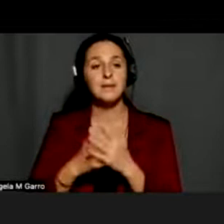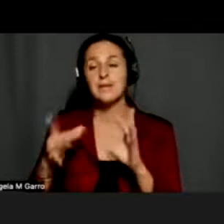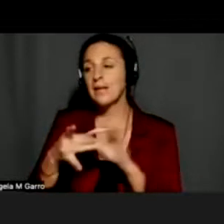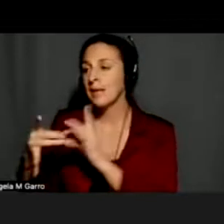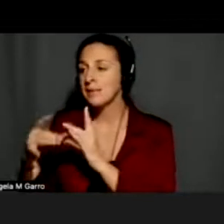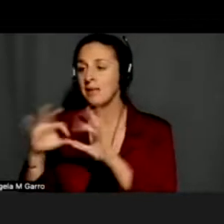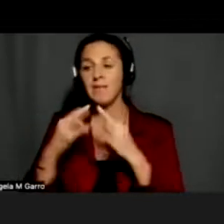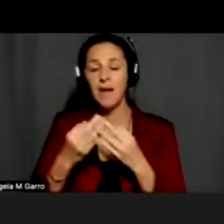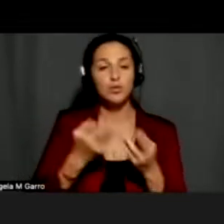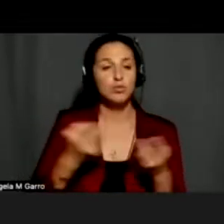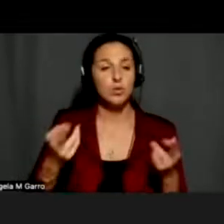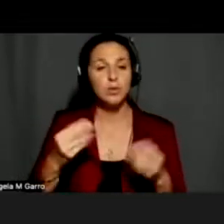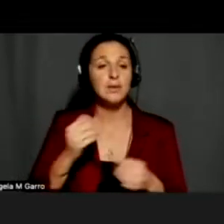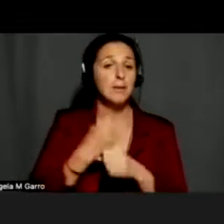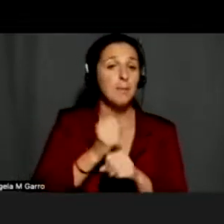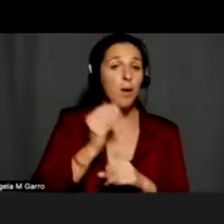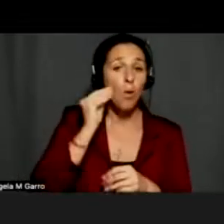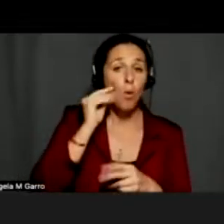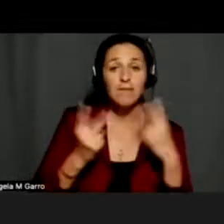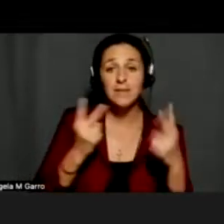visits, and